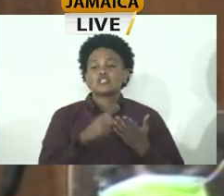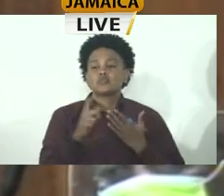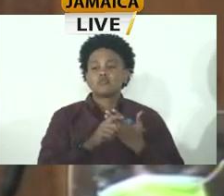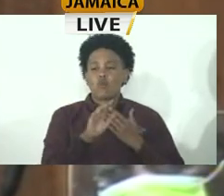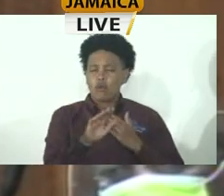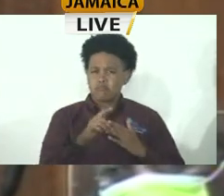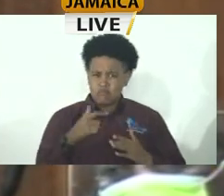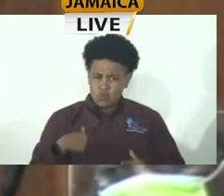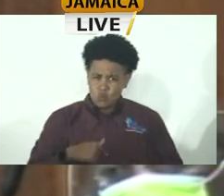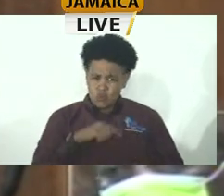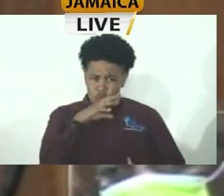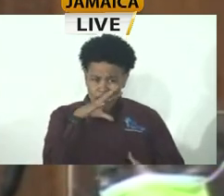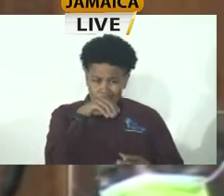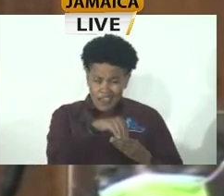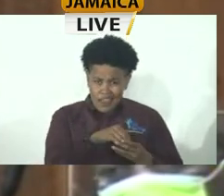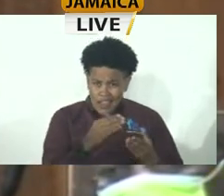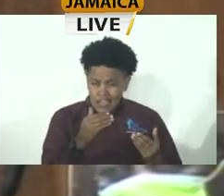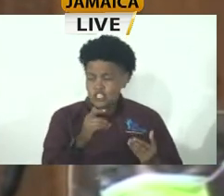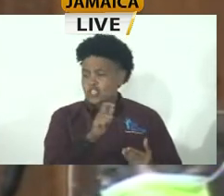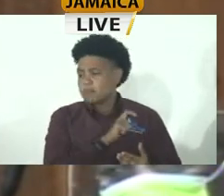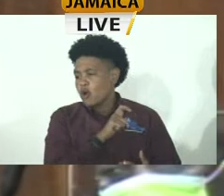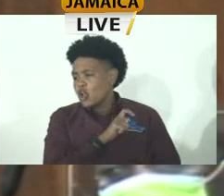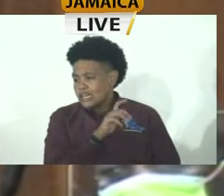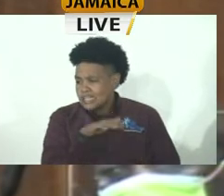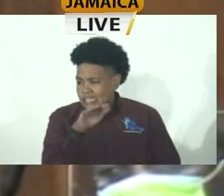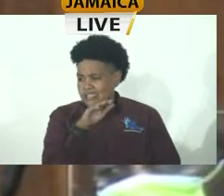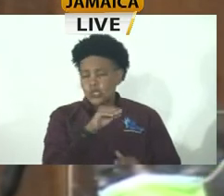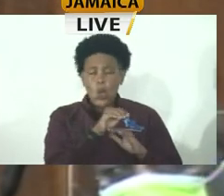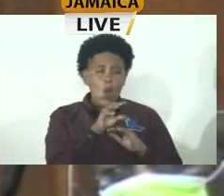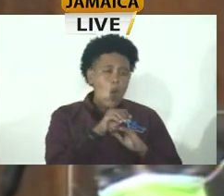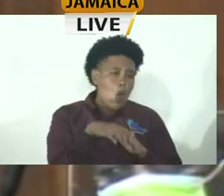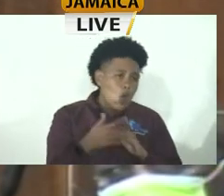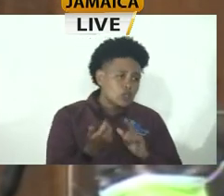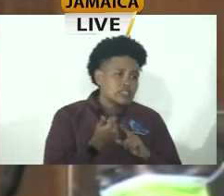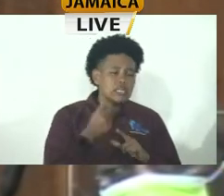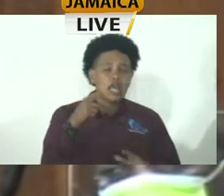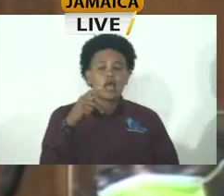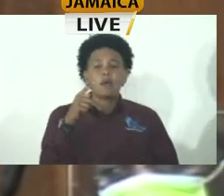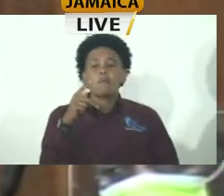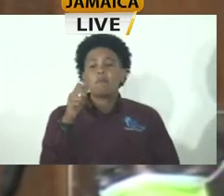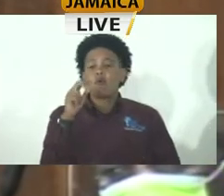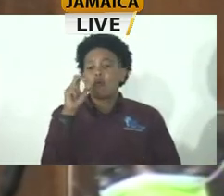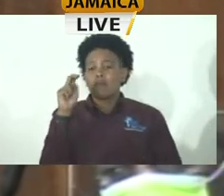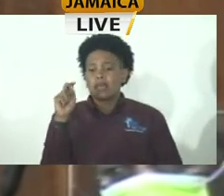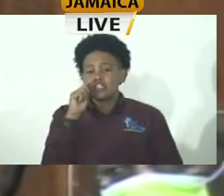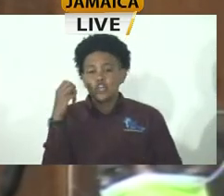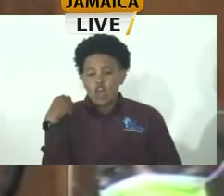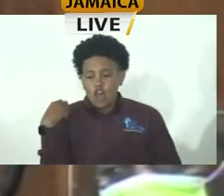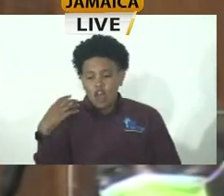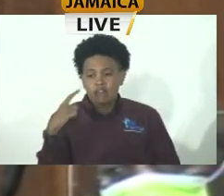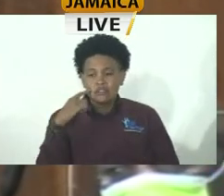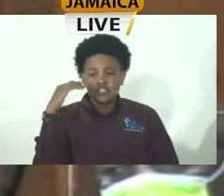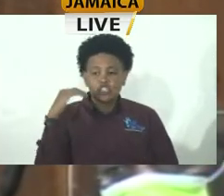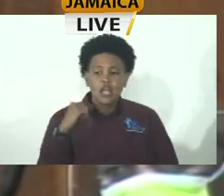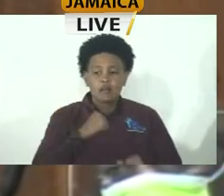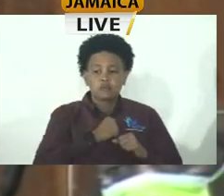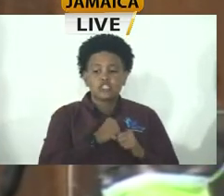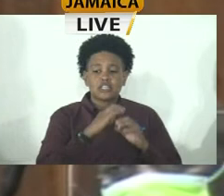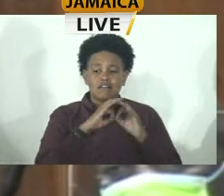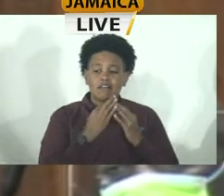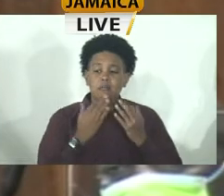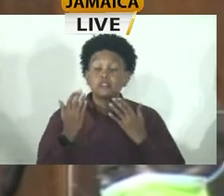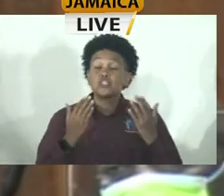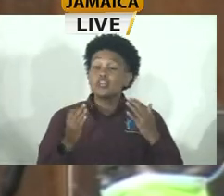are engaged in madam speaker police officers guidance counselors probation after care officers child protection and family services